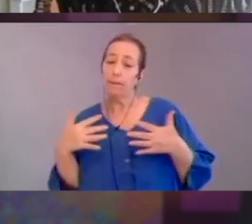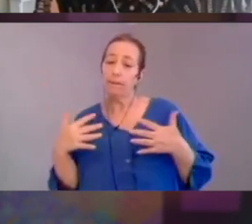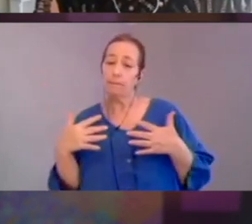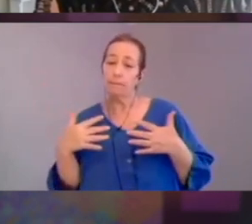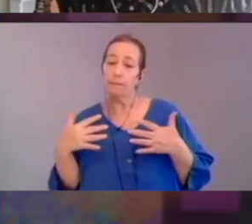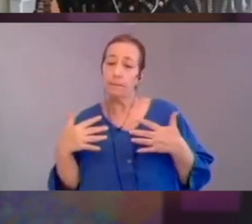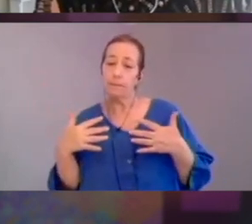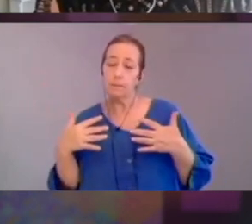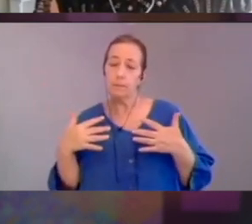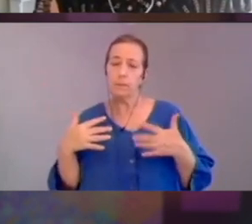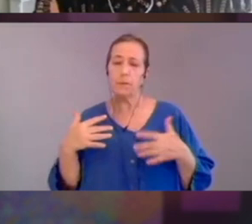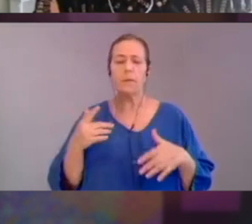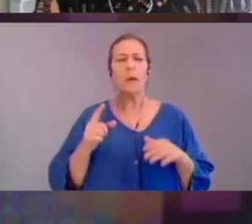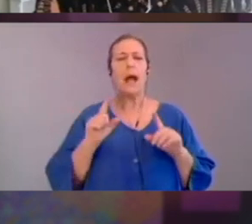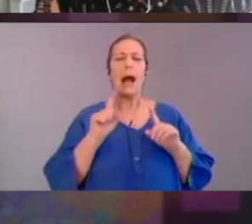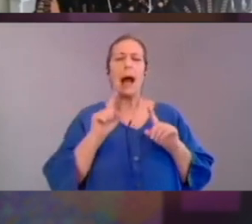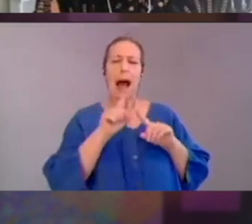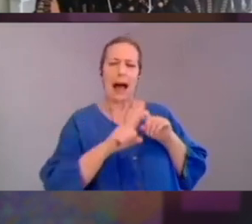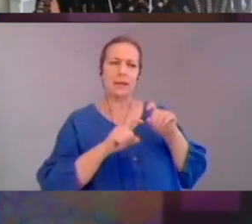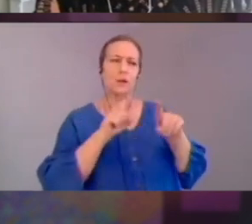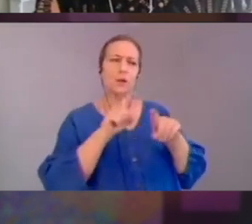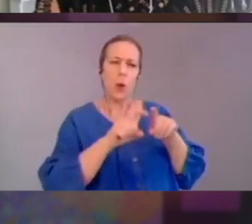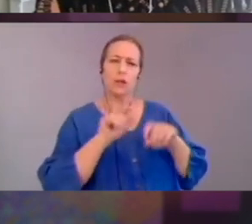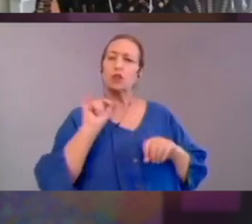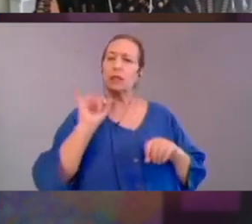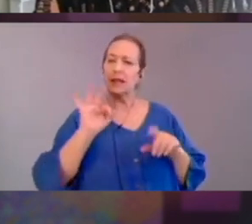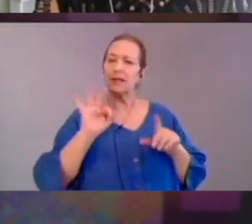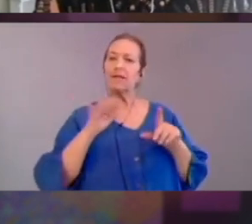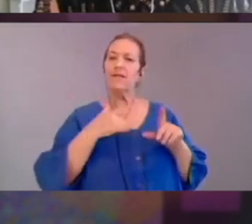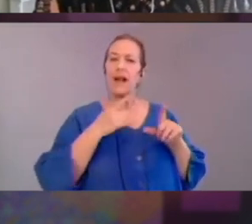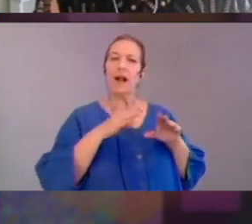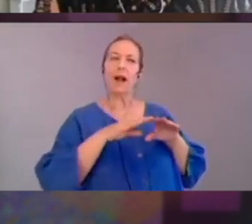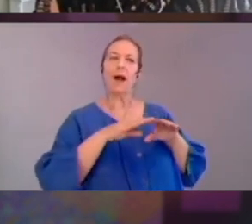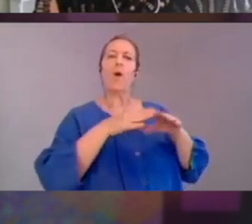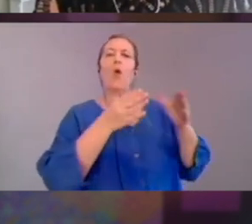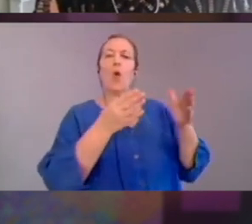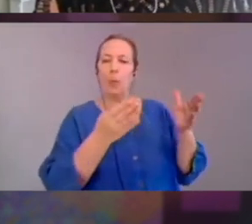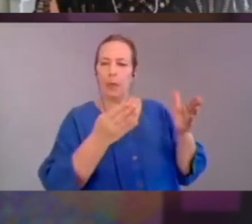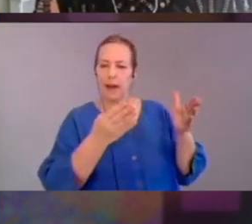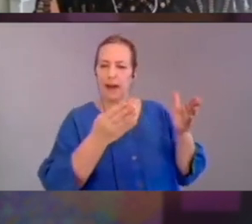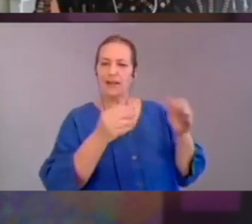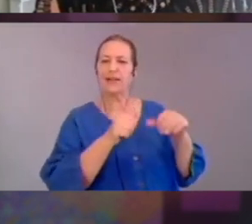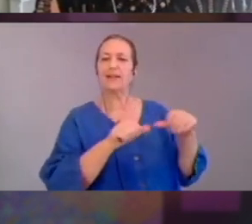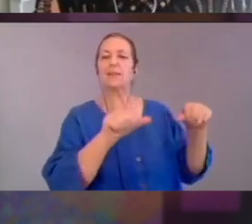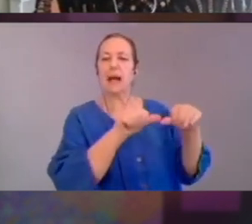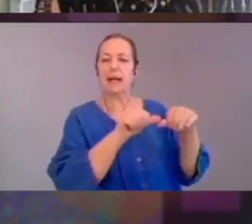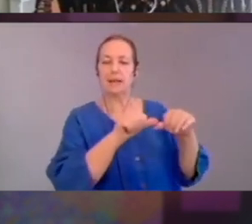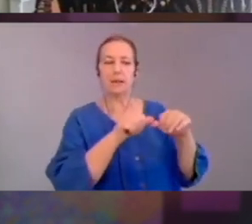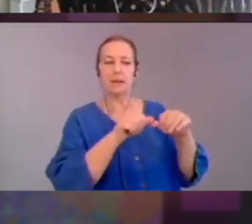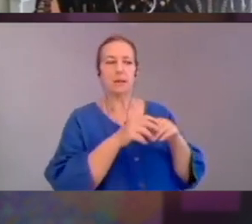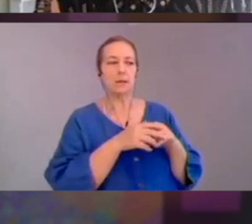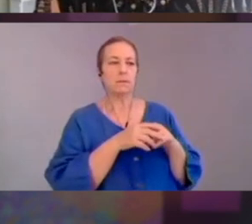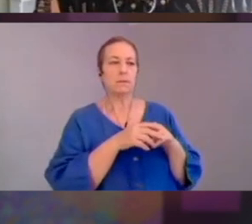Ask questions where you hear the space open for it. Ask permission to share a story.